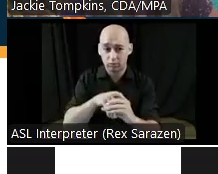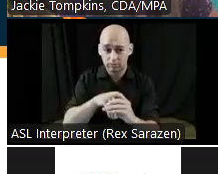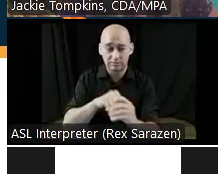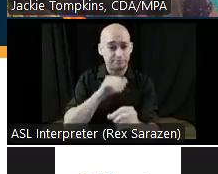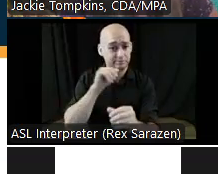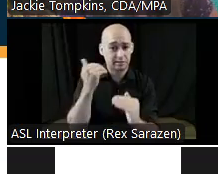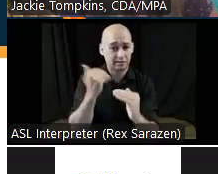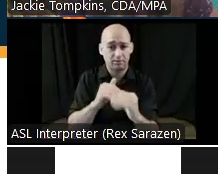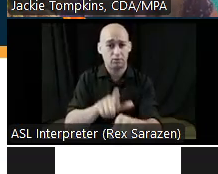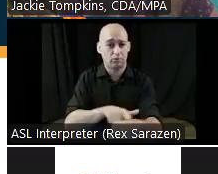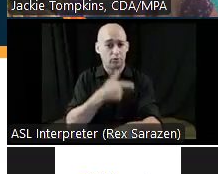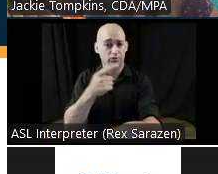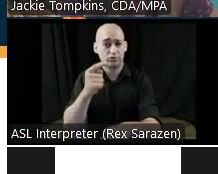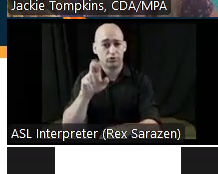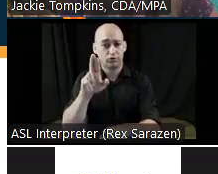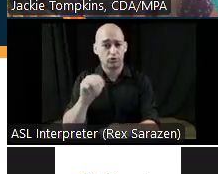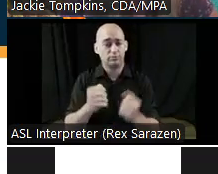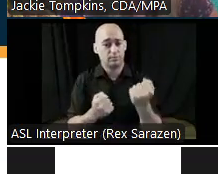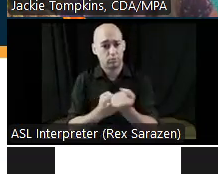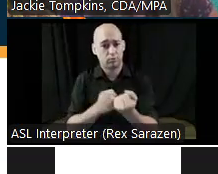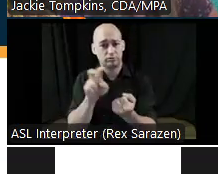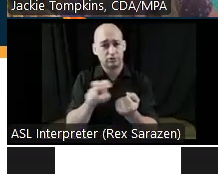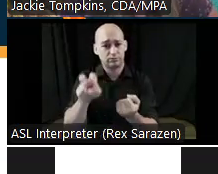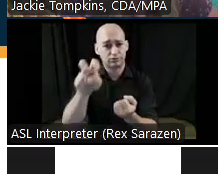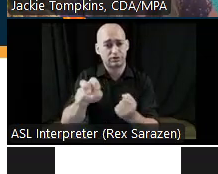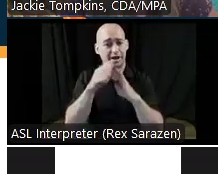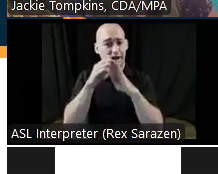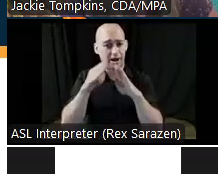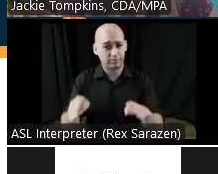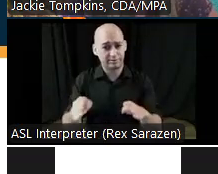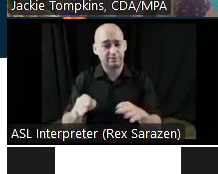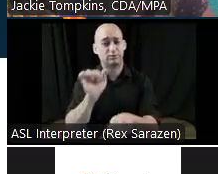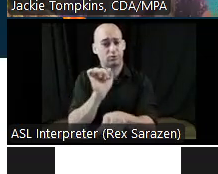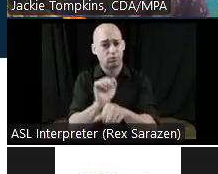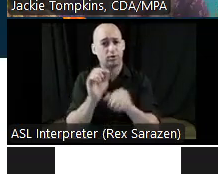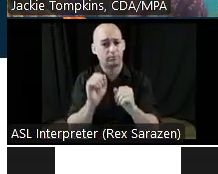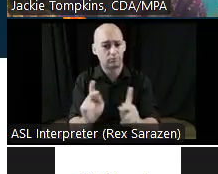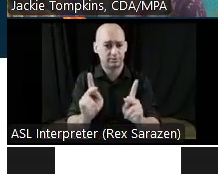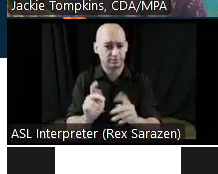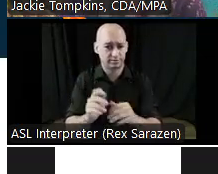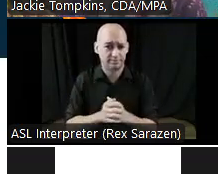and support, transportation, housing, and employment opportunities.